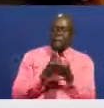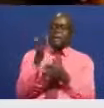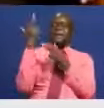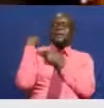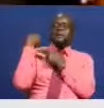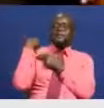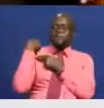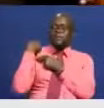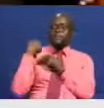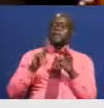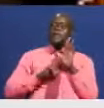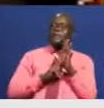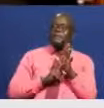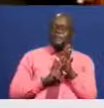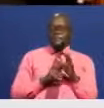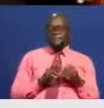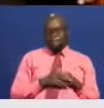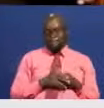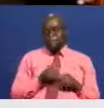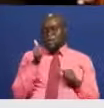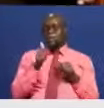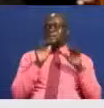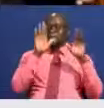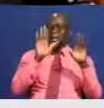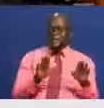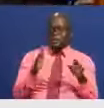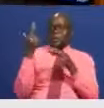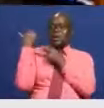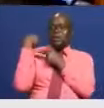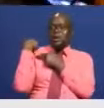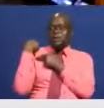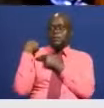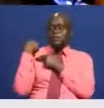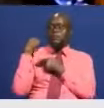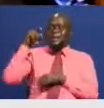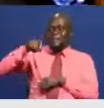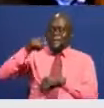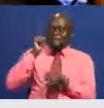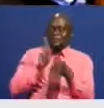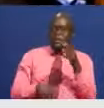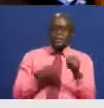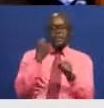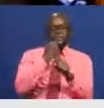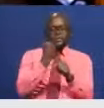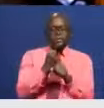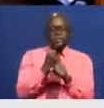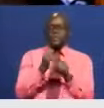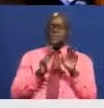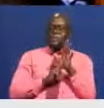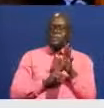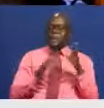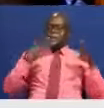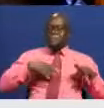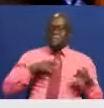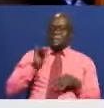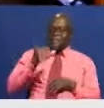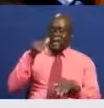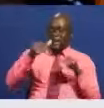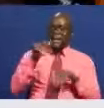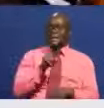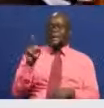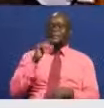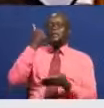responsibility of representation, which is a critical role that they need to undertake on behalf of the people that